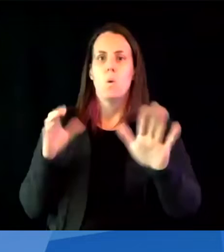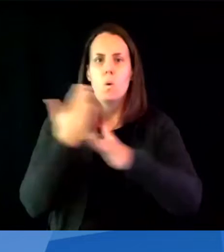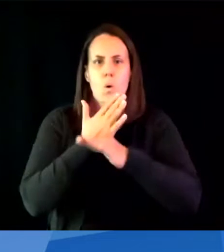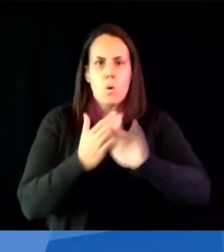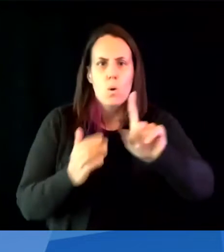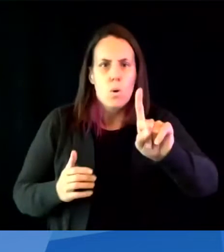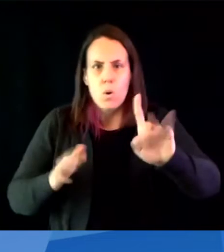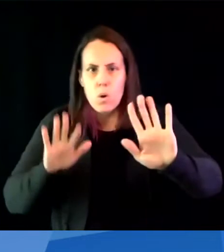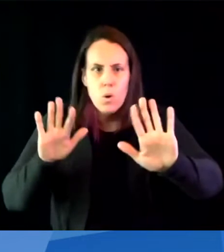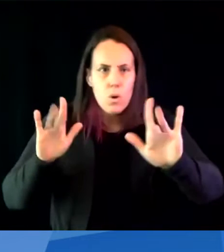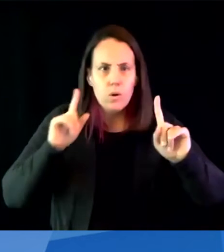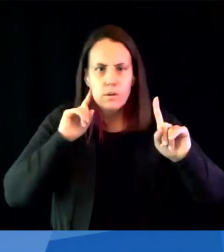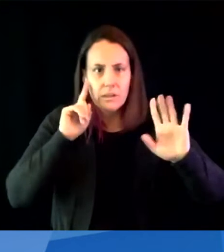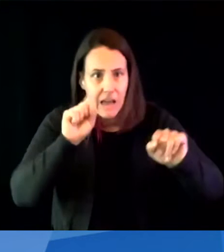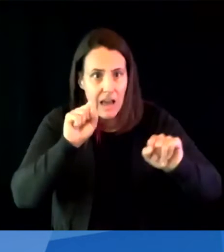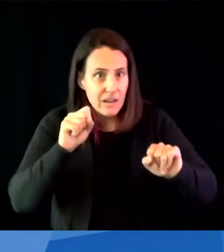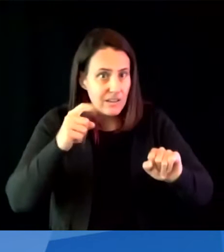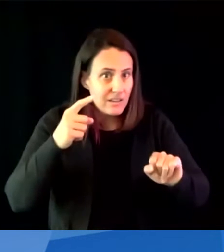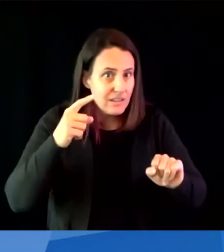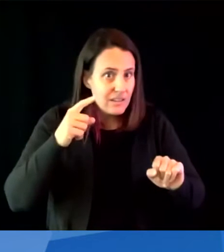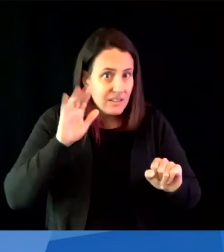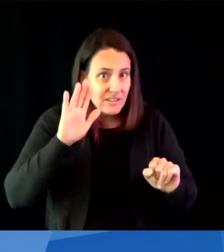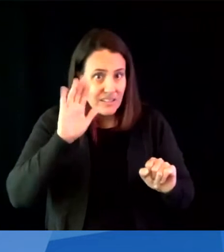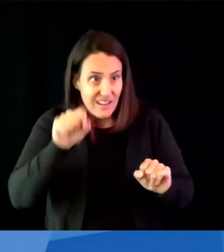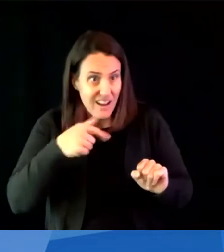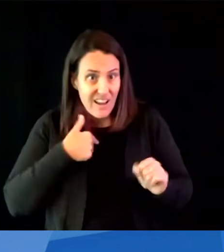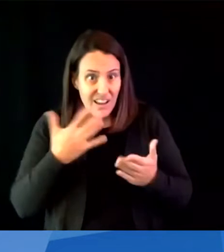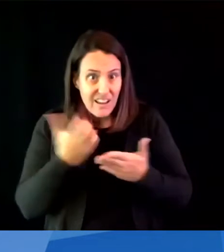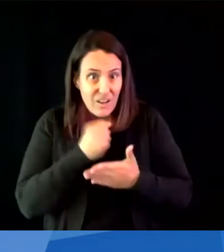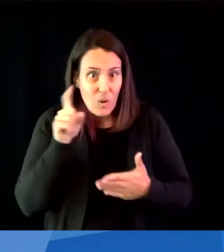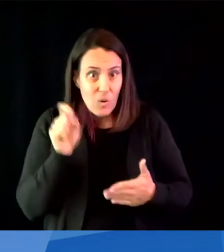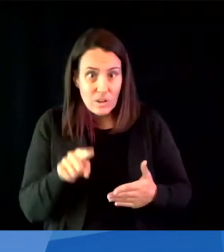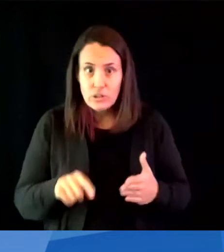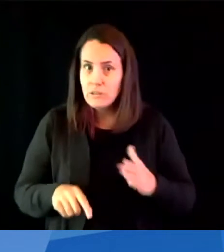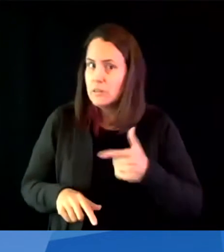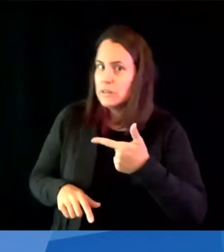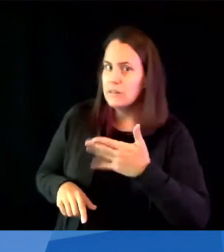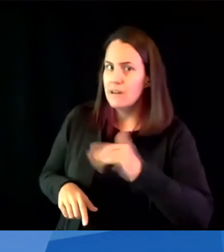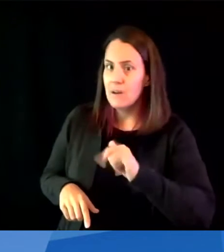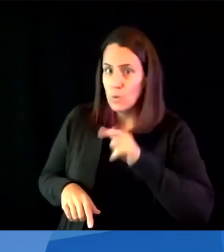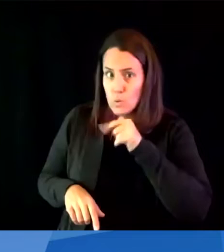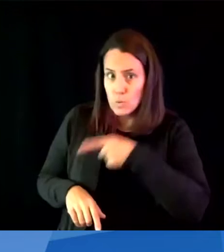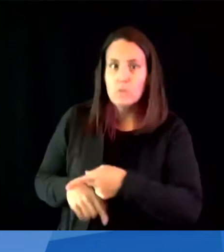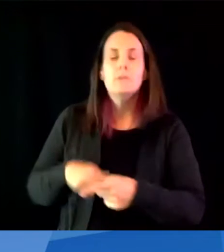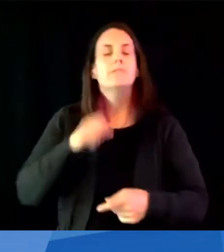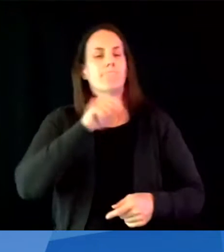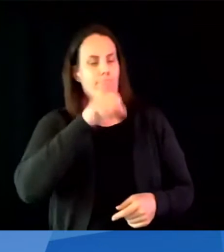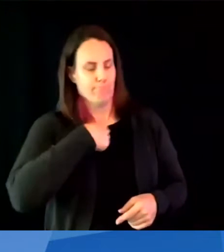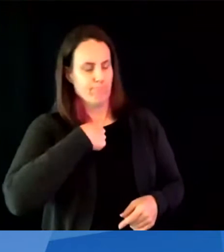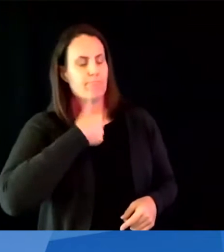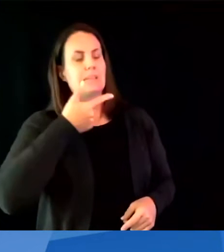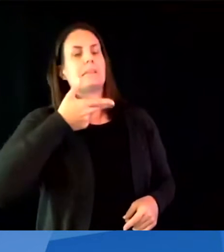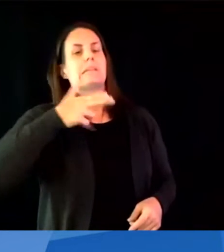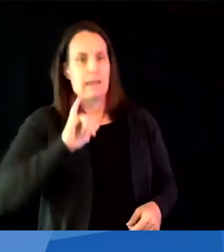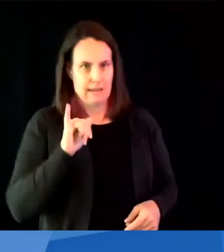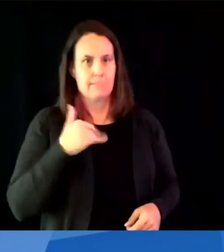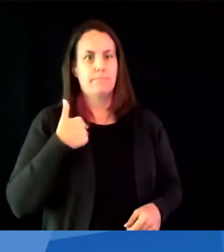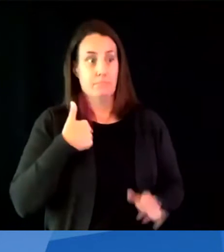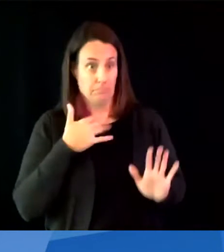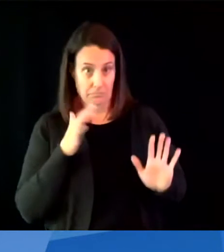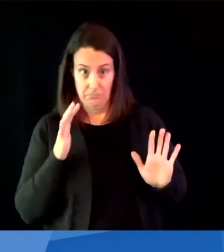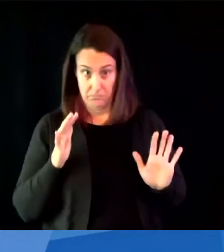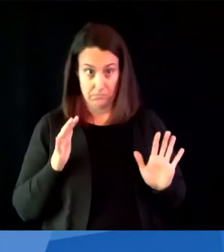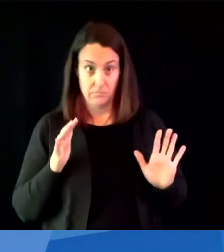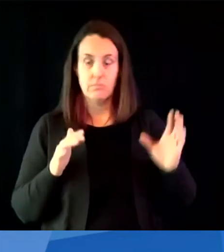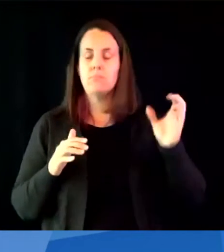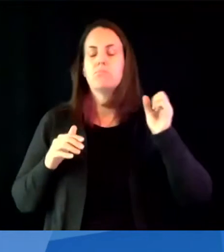please throw in a question? This is Guy Bolton. Absolutely, Guy. Why don't you go right ahead? Thank you. How